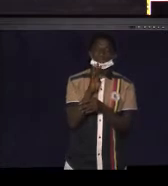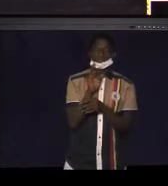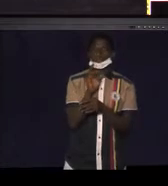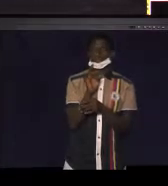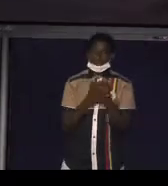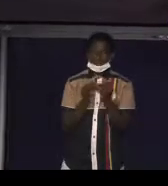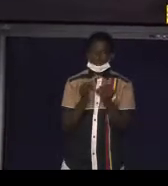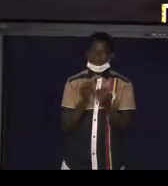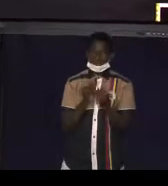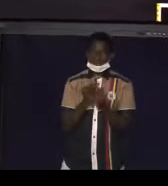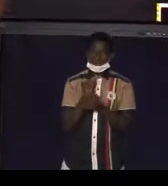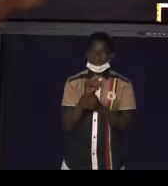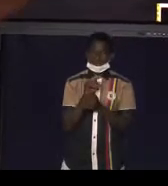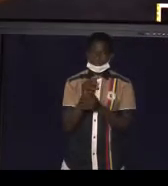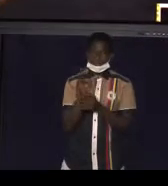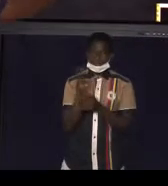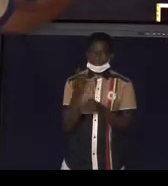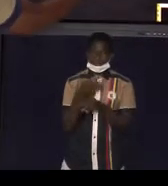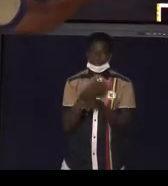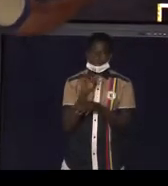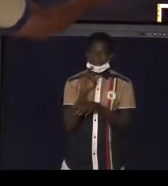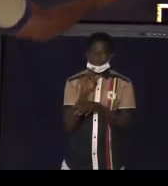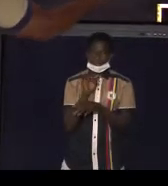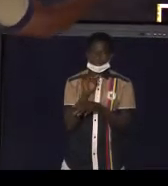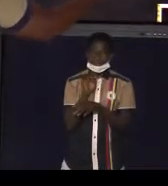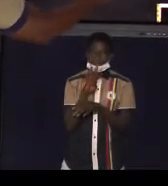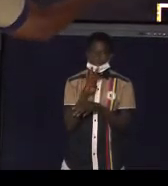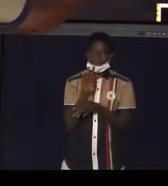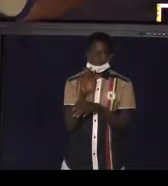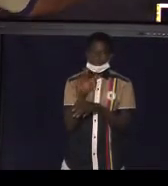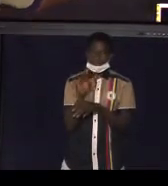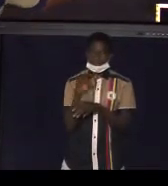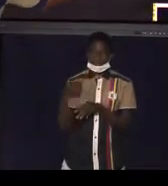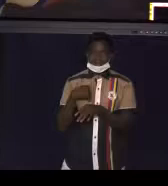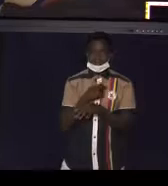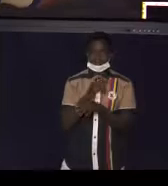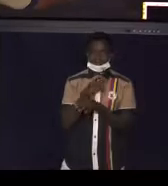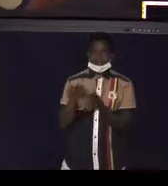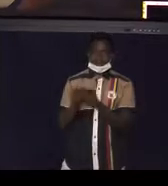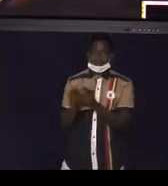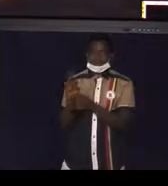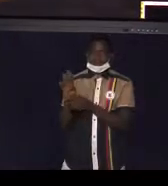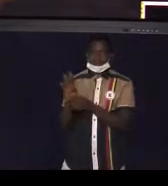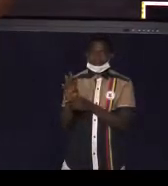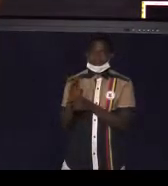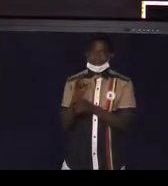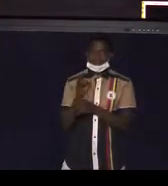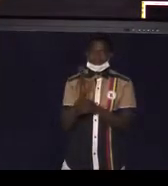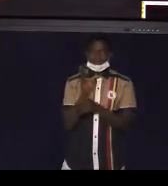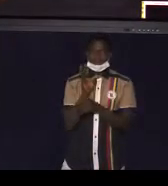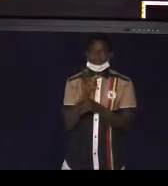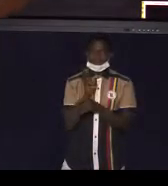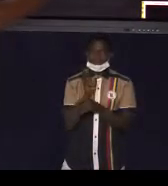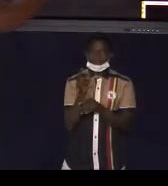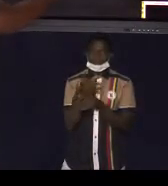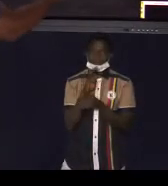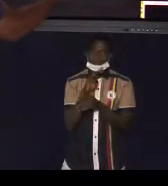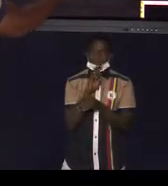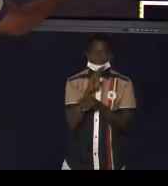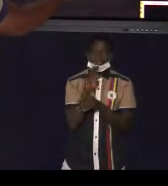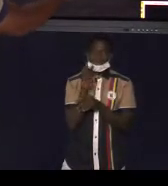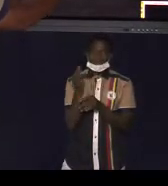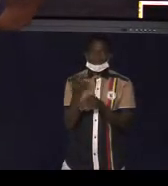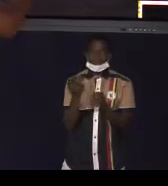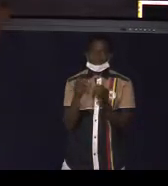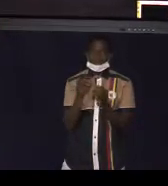48. So 6 times 8 is 48. We regroup 4. 6 times 4 is 24 plus 4, that